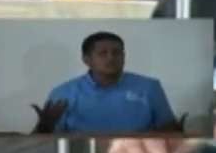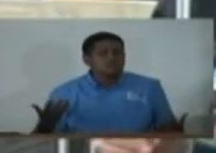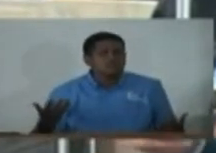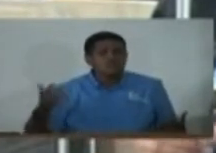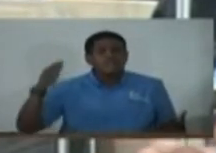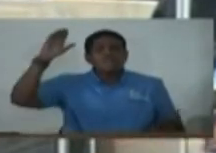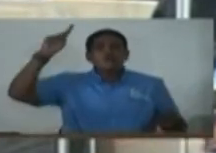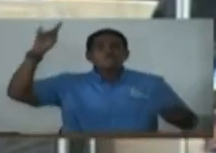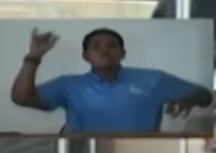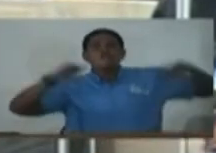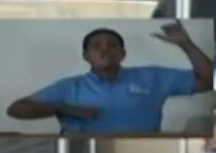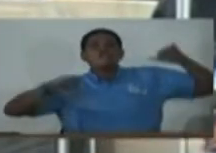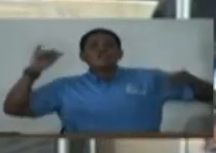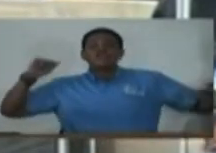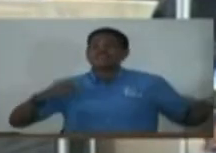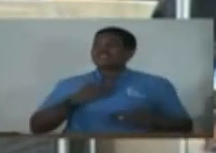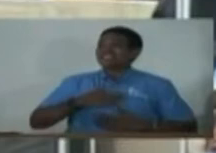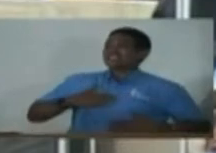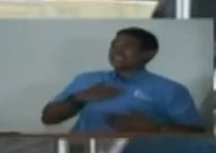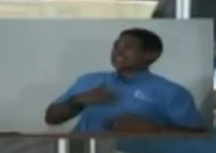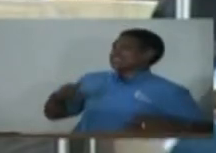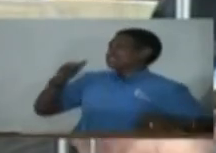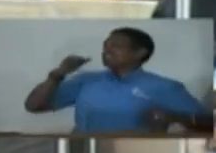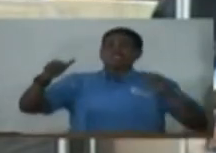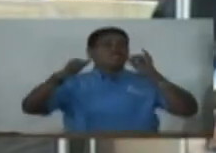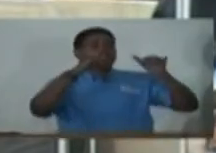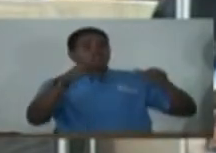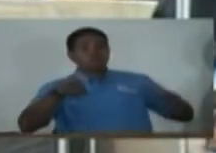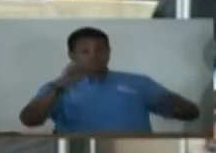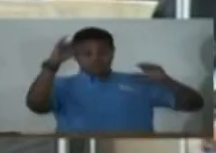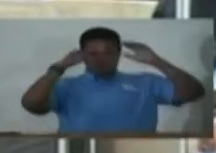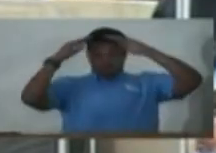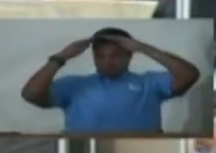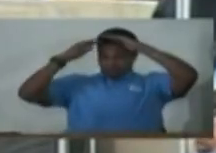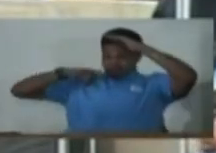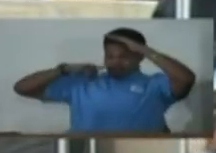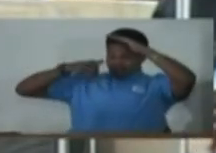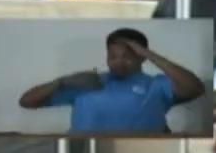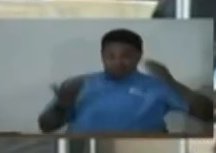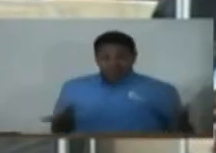Foreigners can come here and breathe while we are here suffocated.